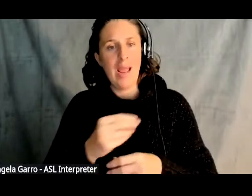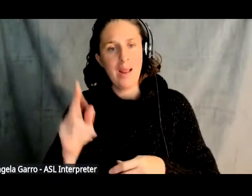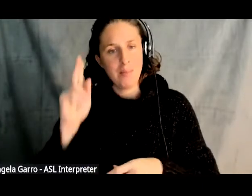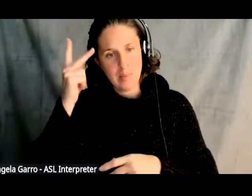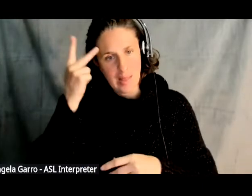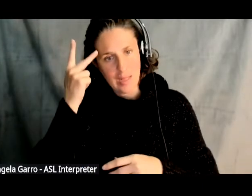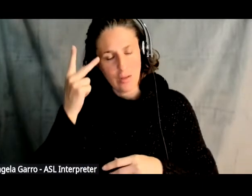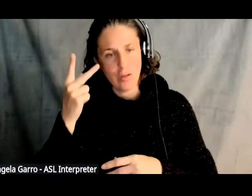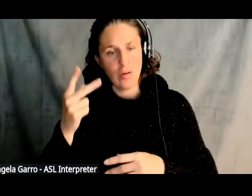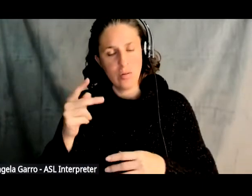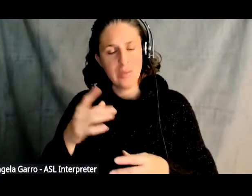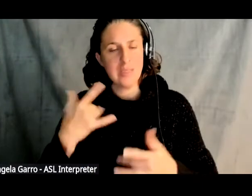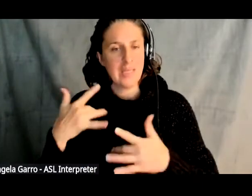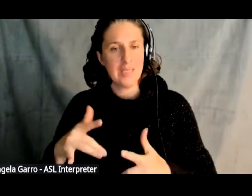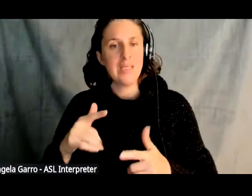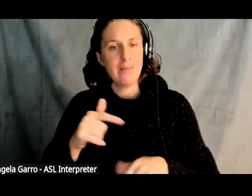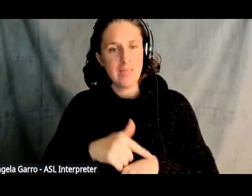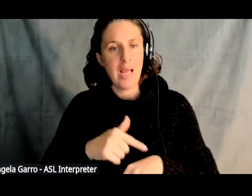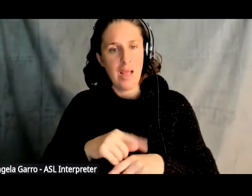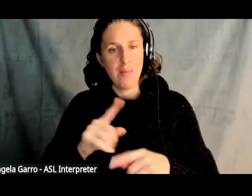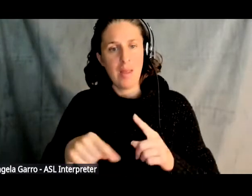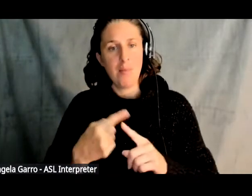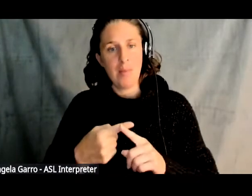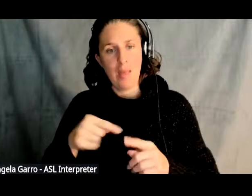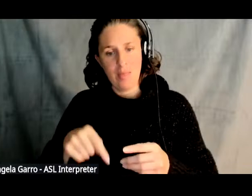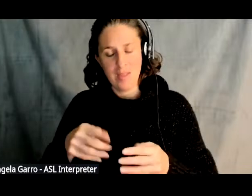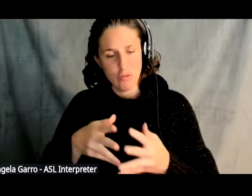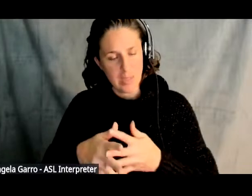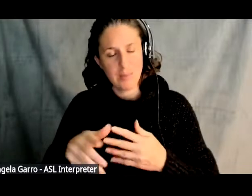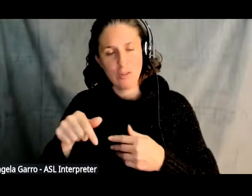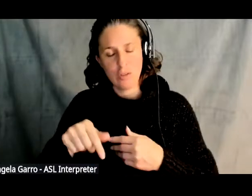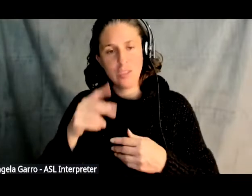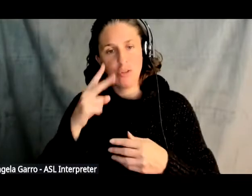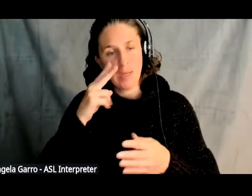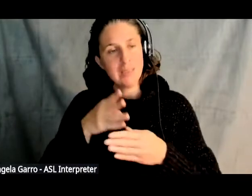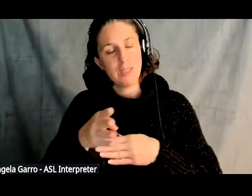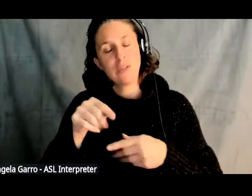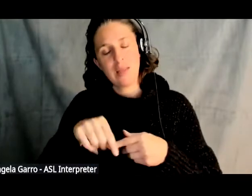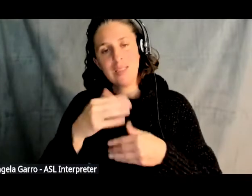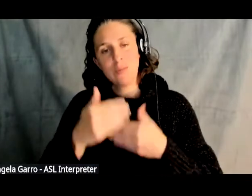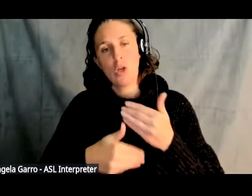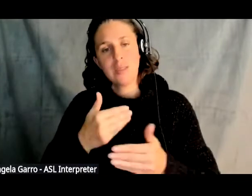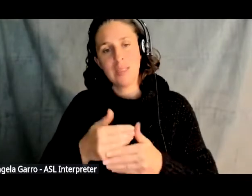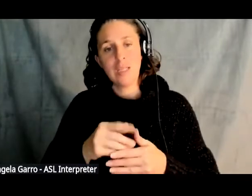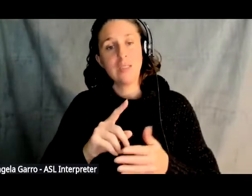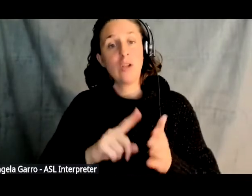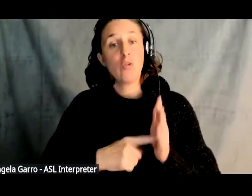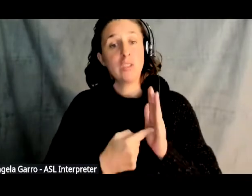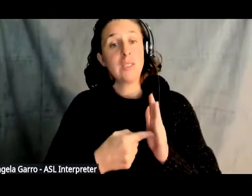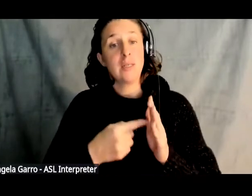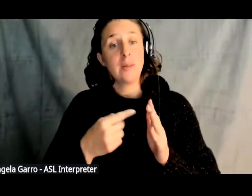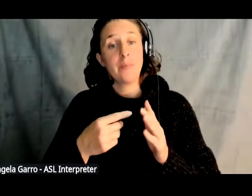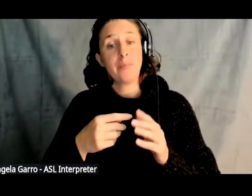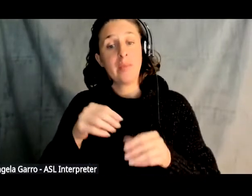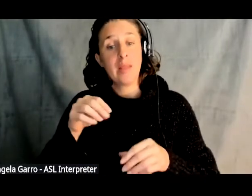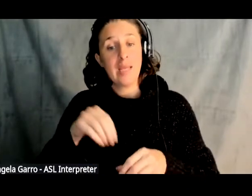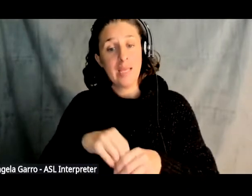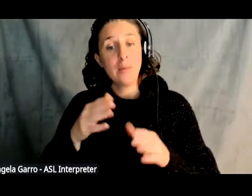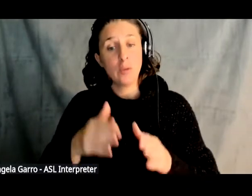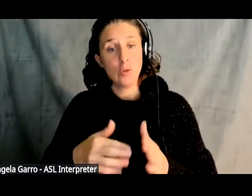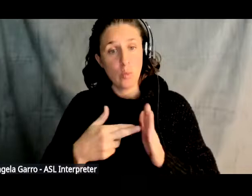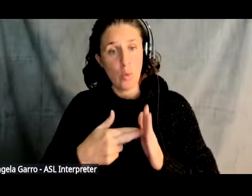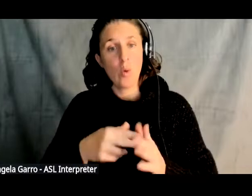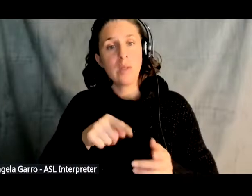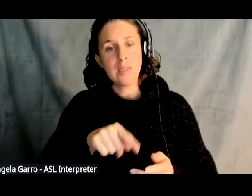concerns about the transparency of this process. Originally an in-person role, the position transitioned